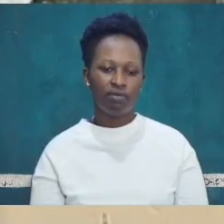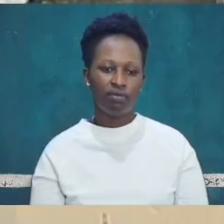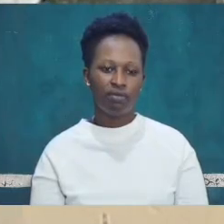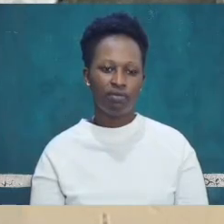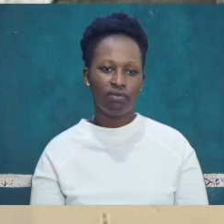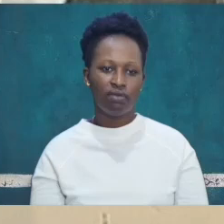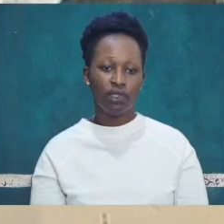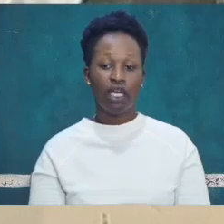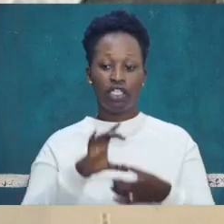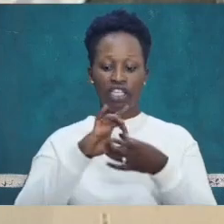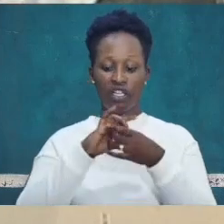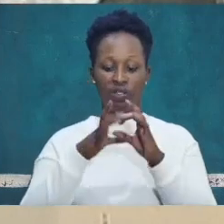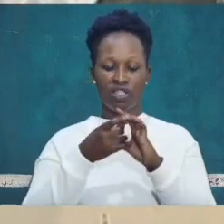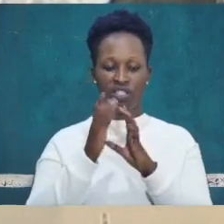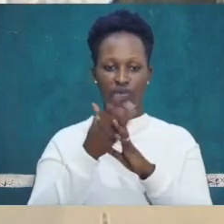scarcity,